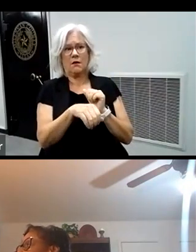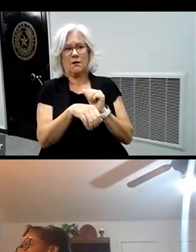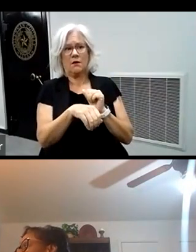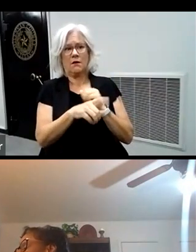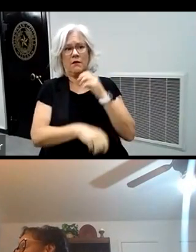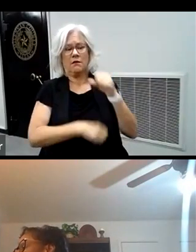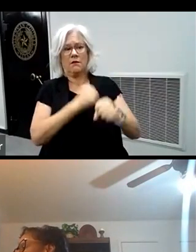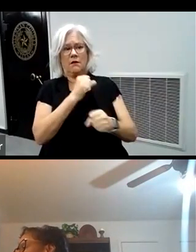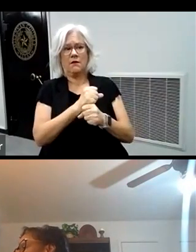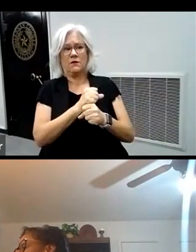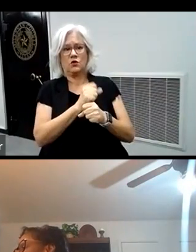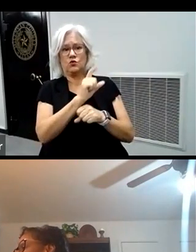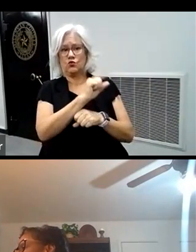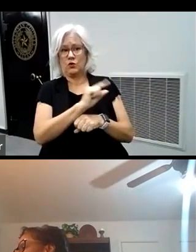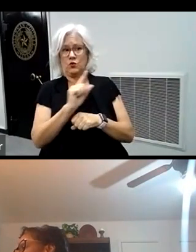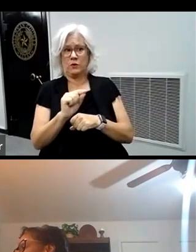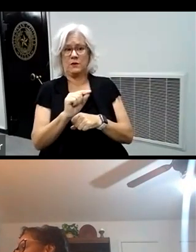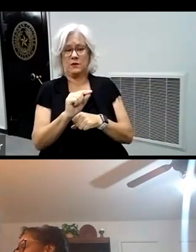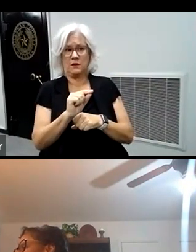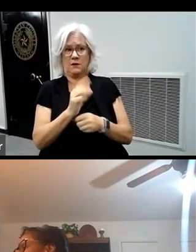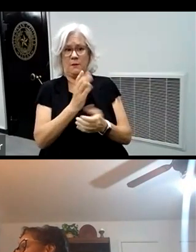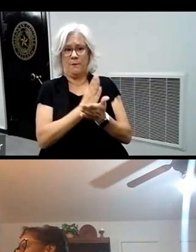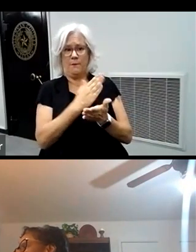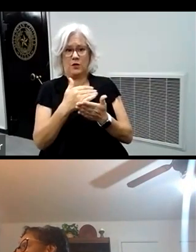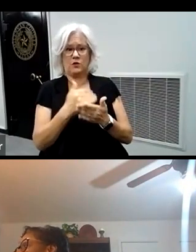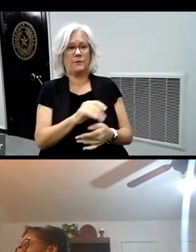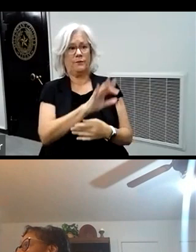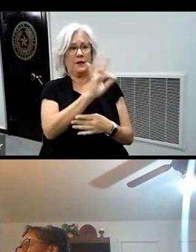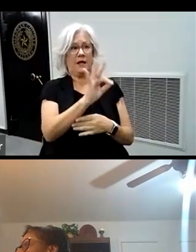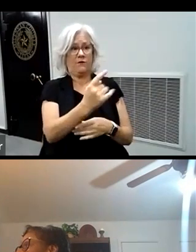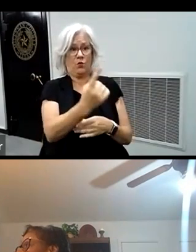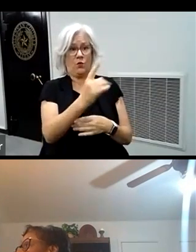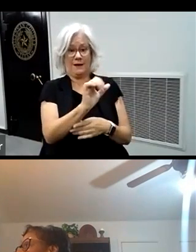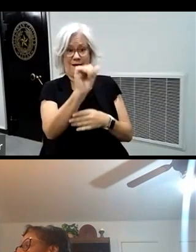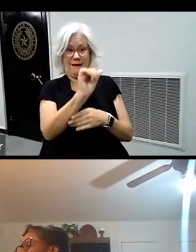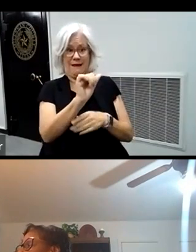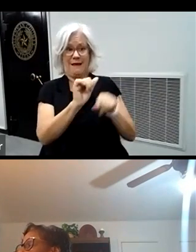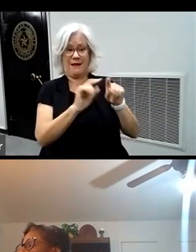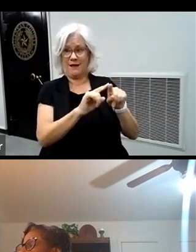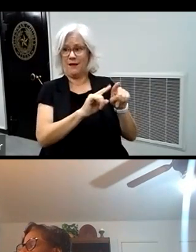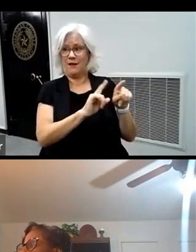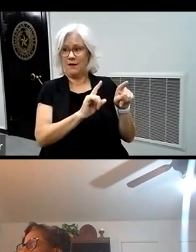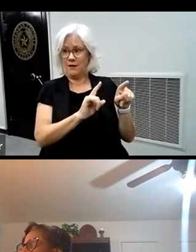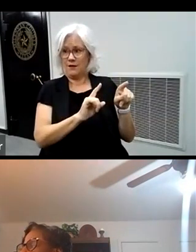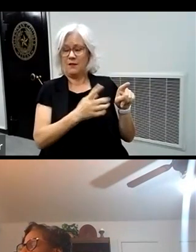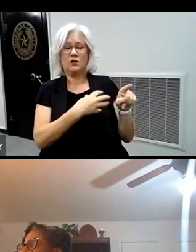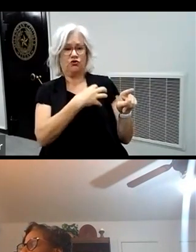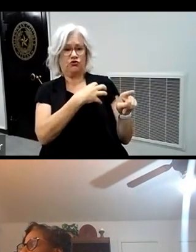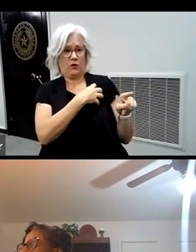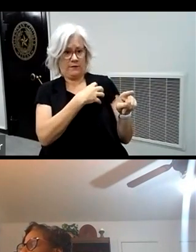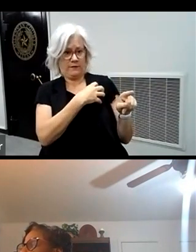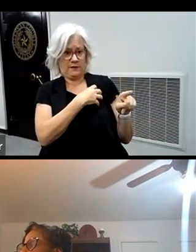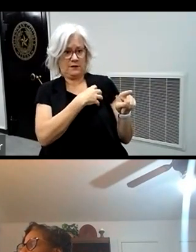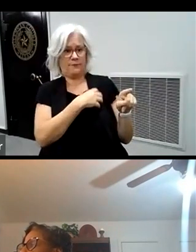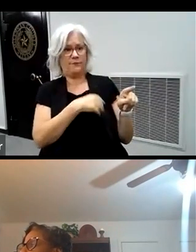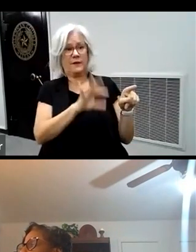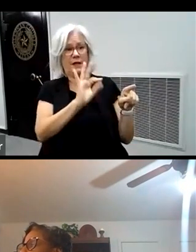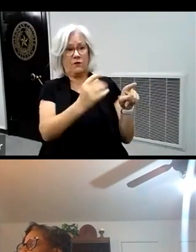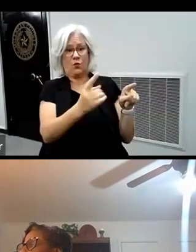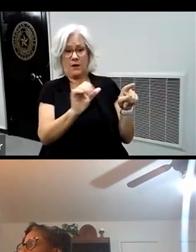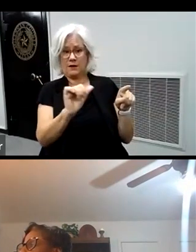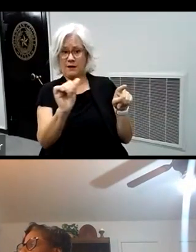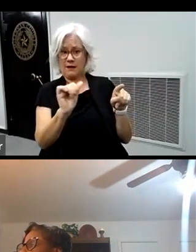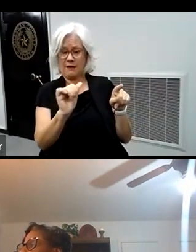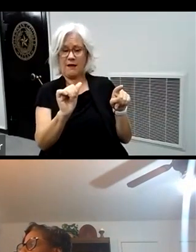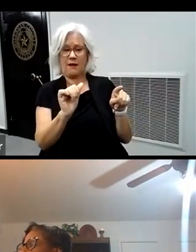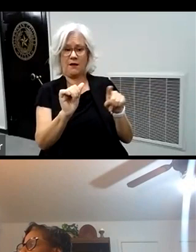Francis? Yes, so starting with F1A, I'll go through the 2020 budget amendments we have today. F1A is in the general